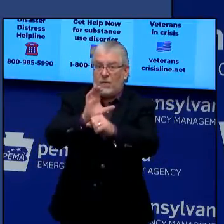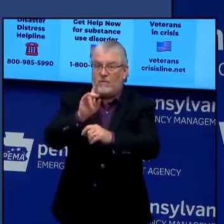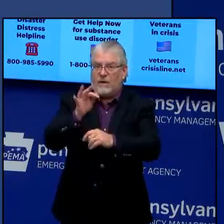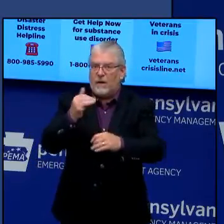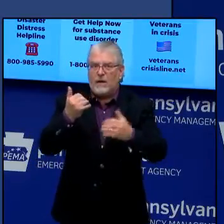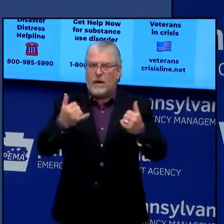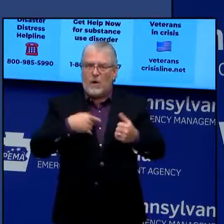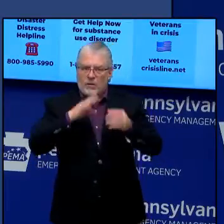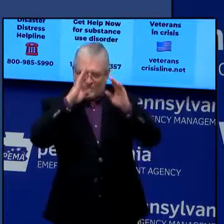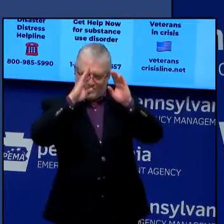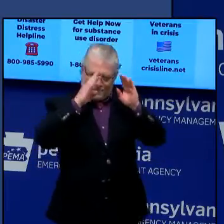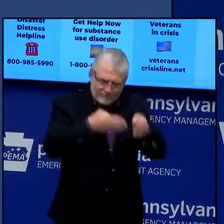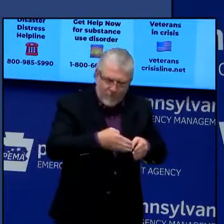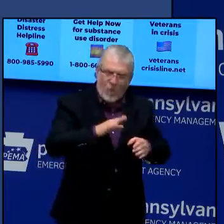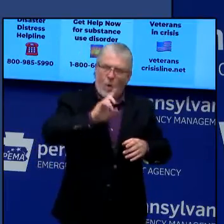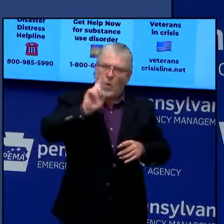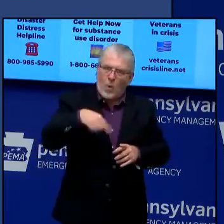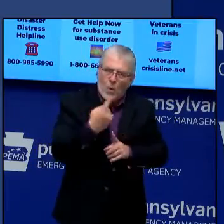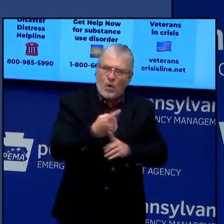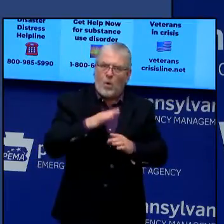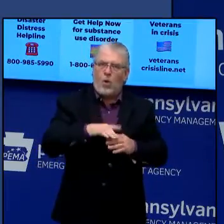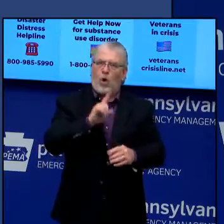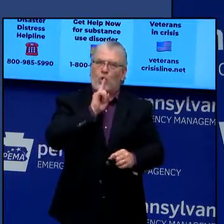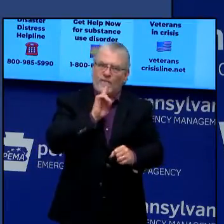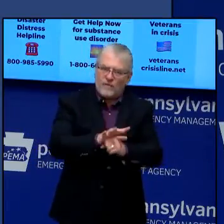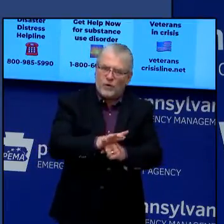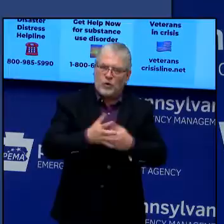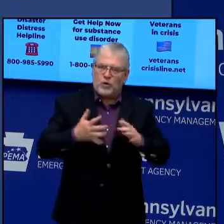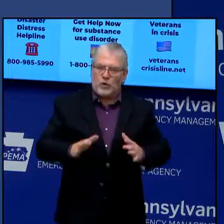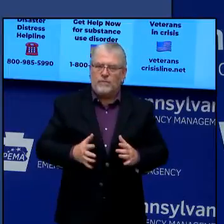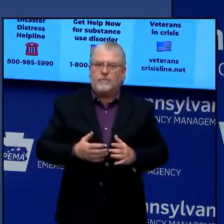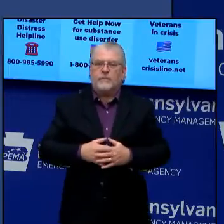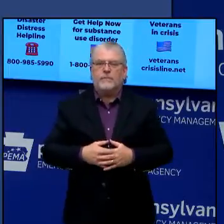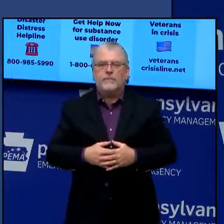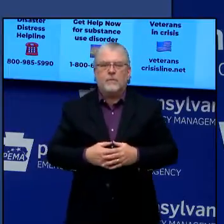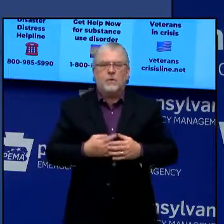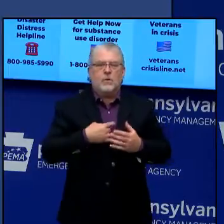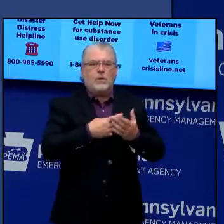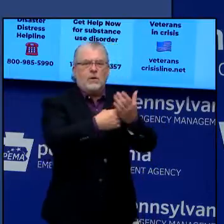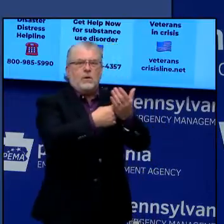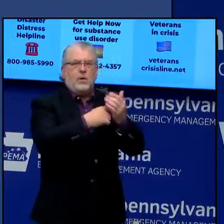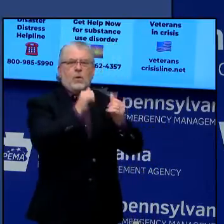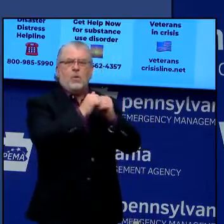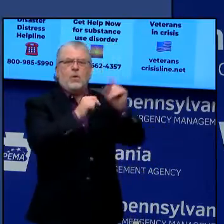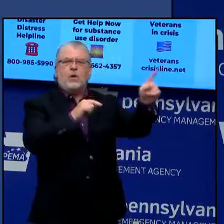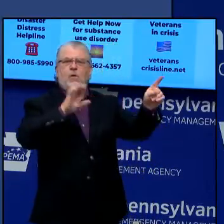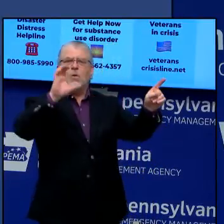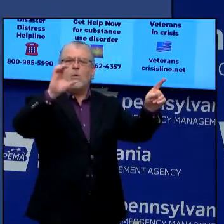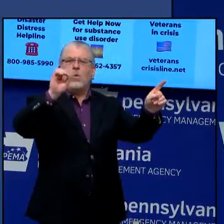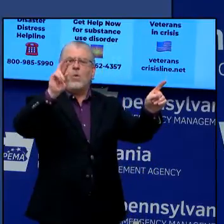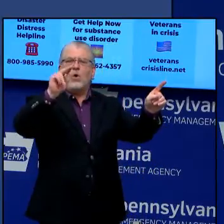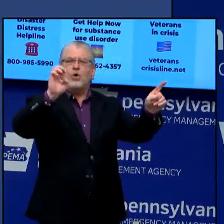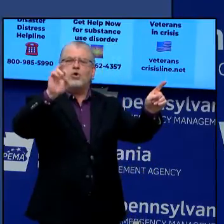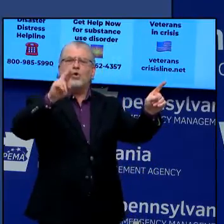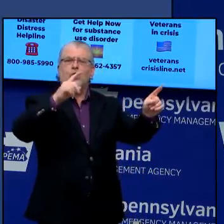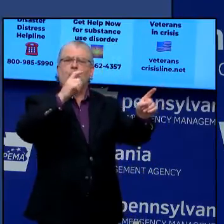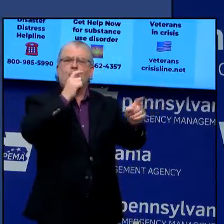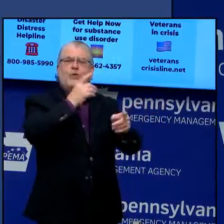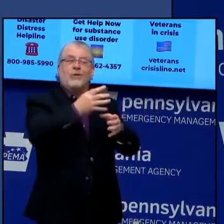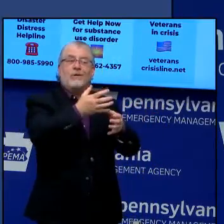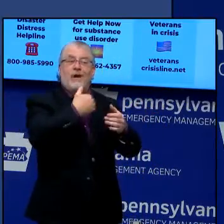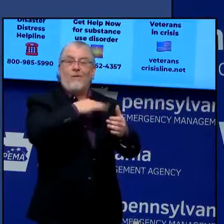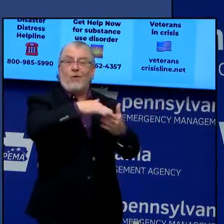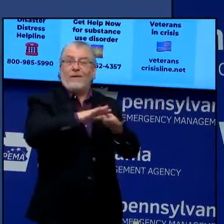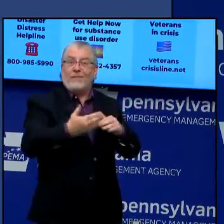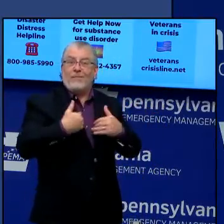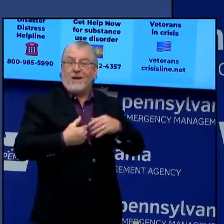team in terms of working with the coroners today. We are going to be reaching out to the Coroners Association and the president and executive director to